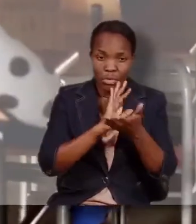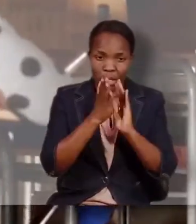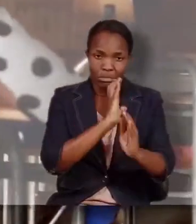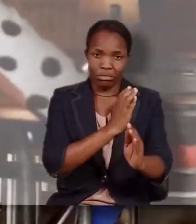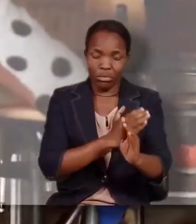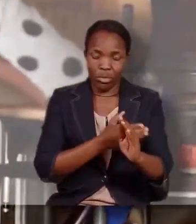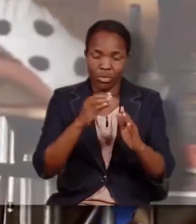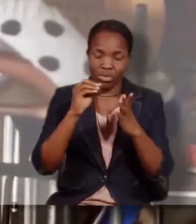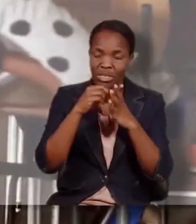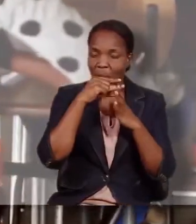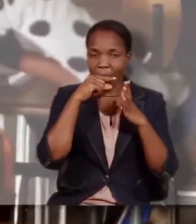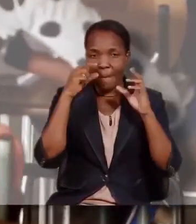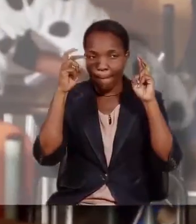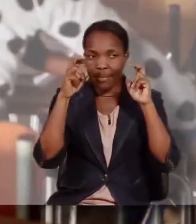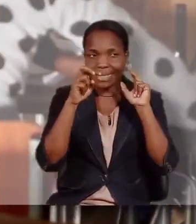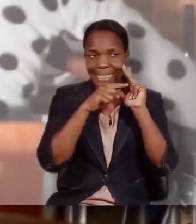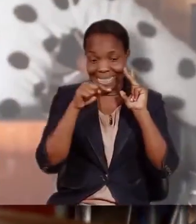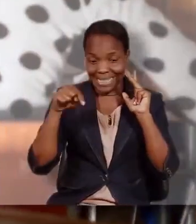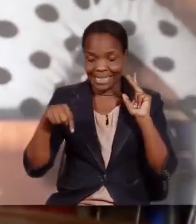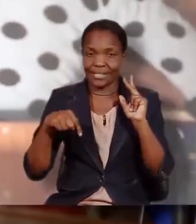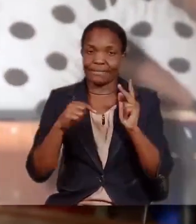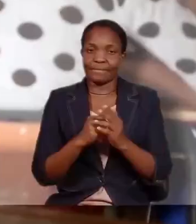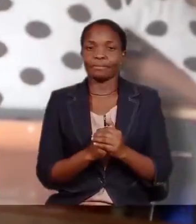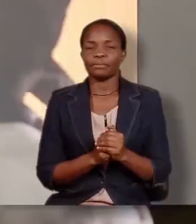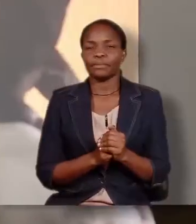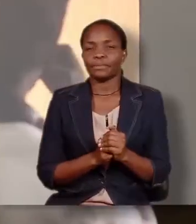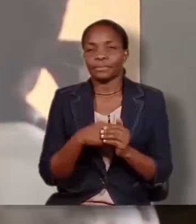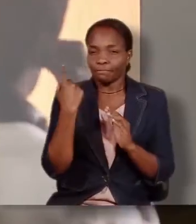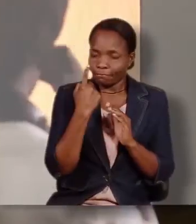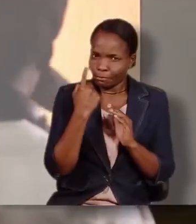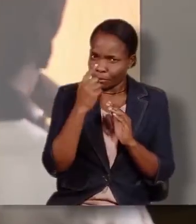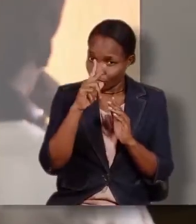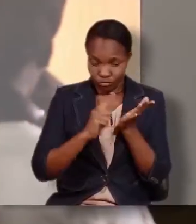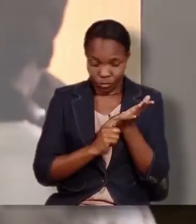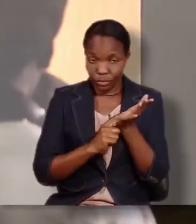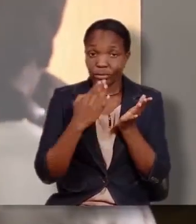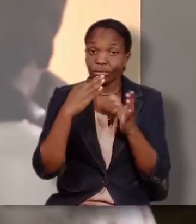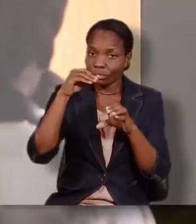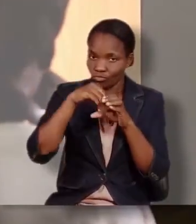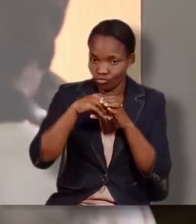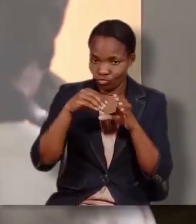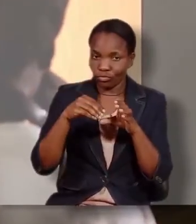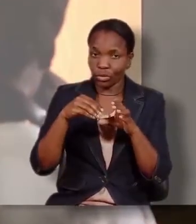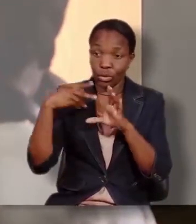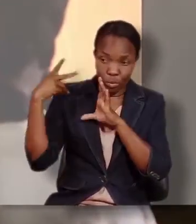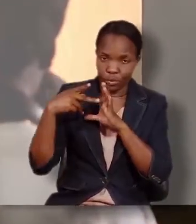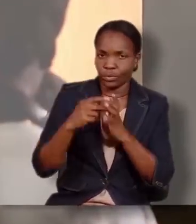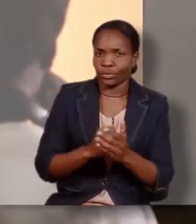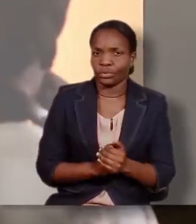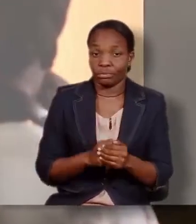party, but of course, only white people could participate in politics at that time.